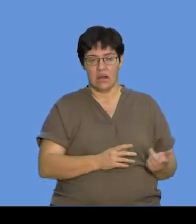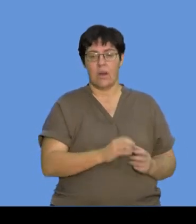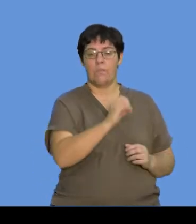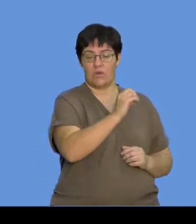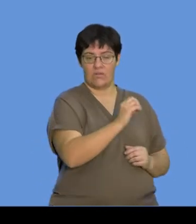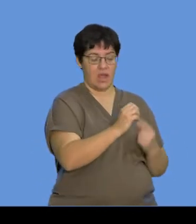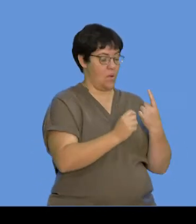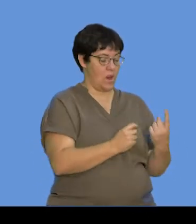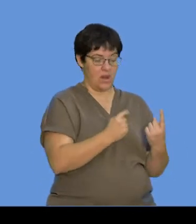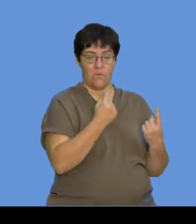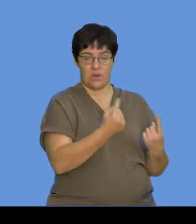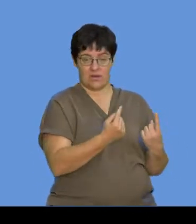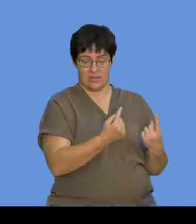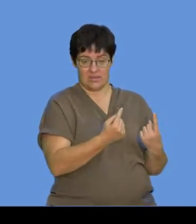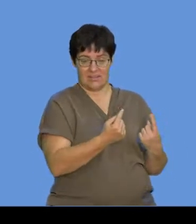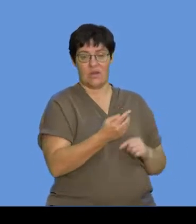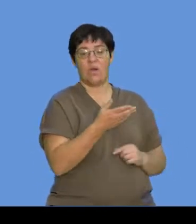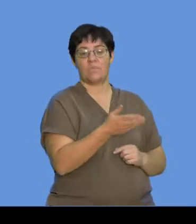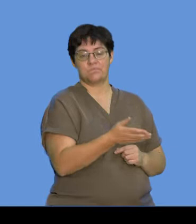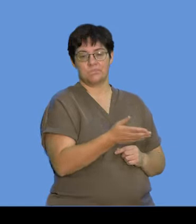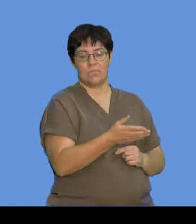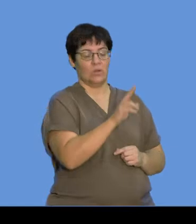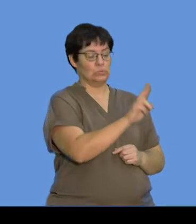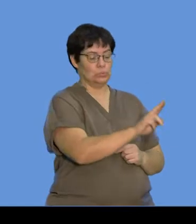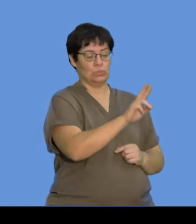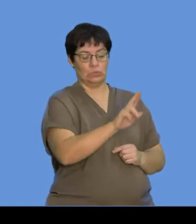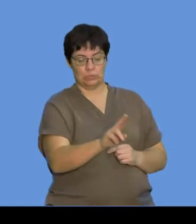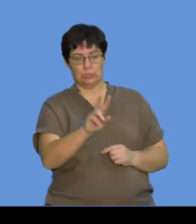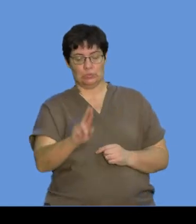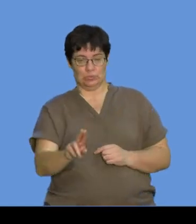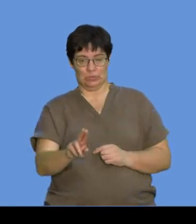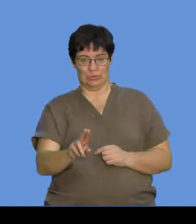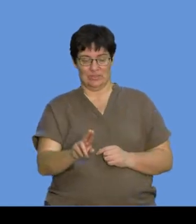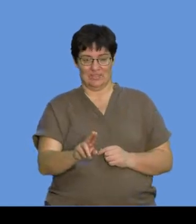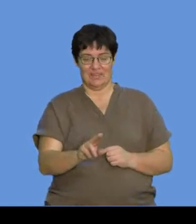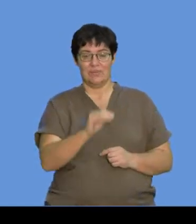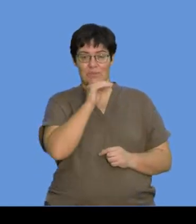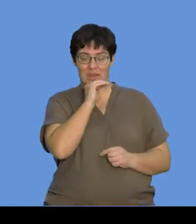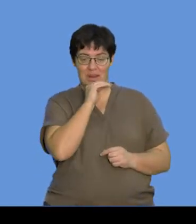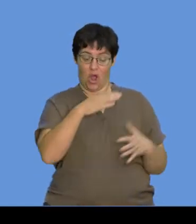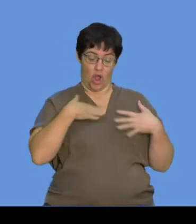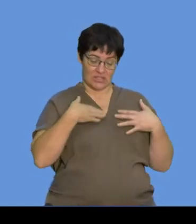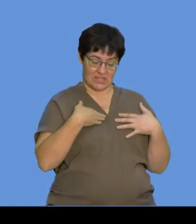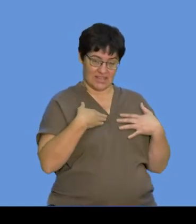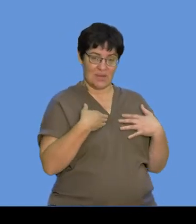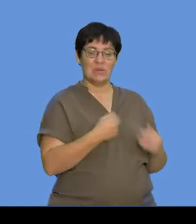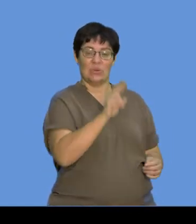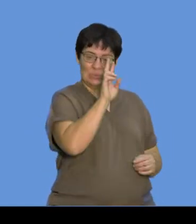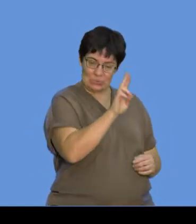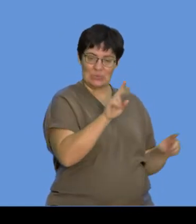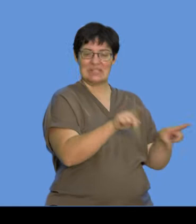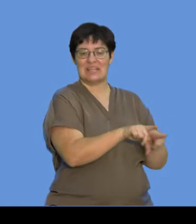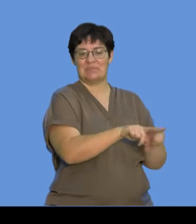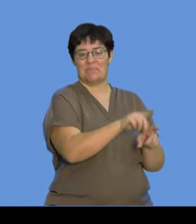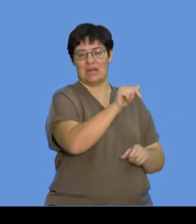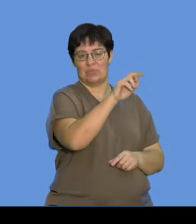It means a molecule of each of these elements exists, in pairs. So a unit consists of two atoms